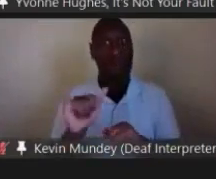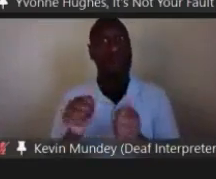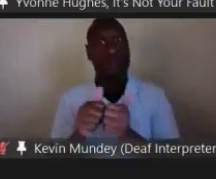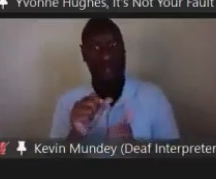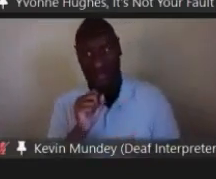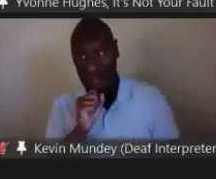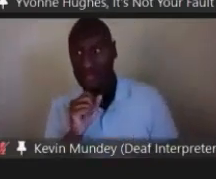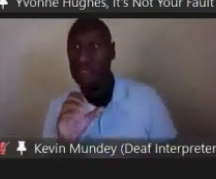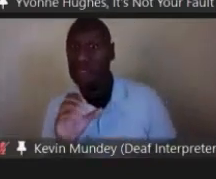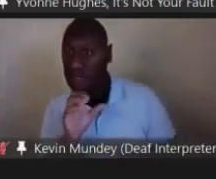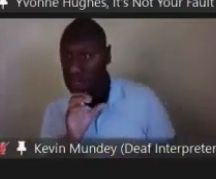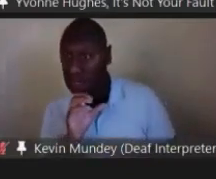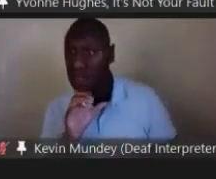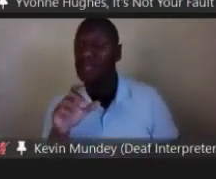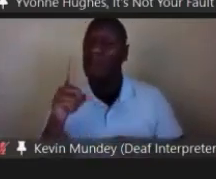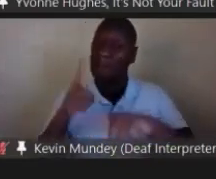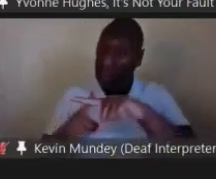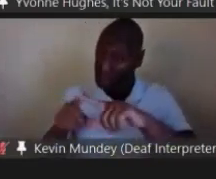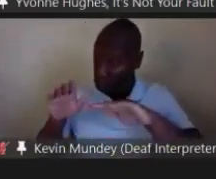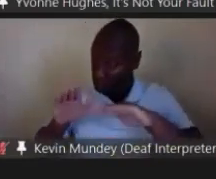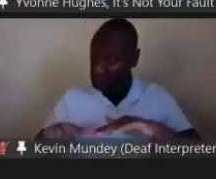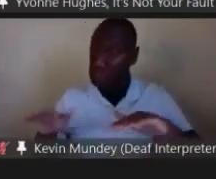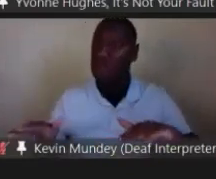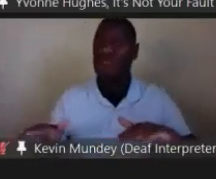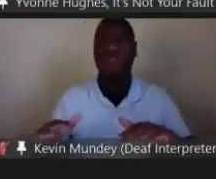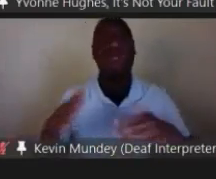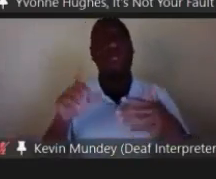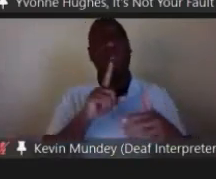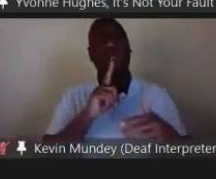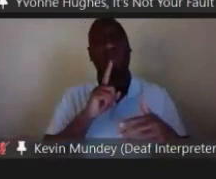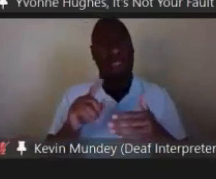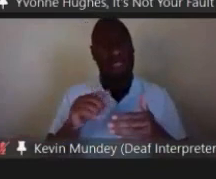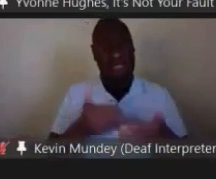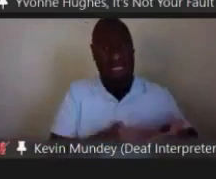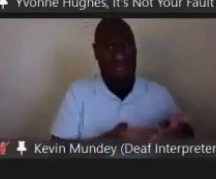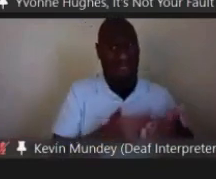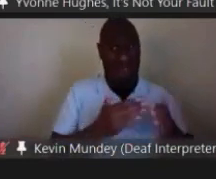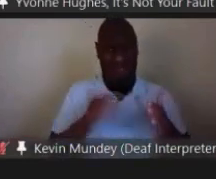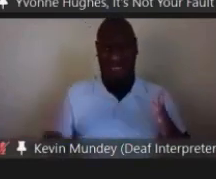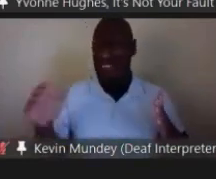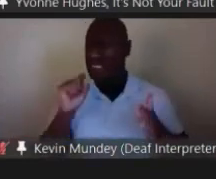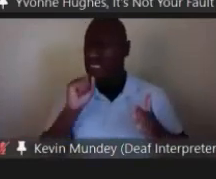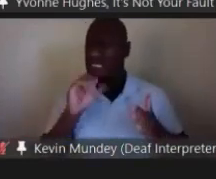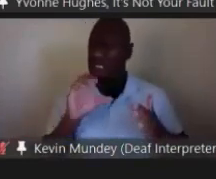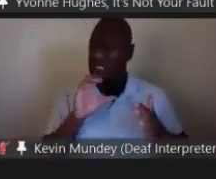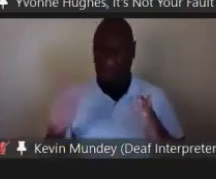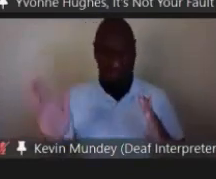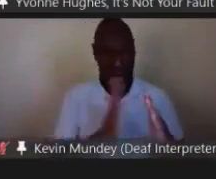children, really from infancy to seniors, period.